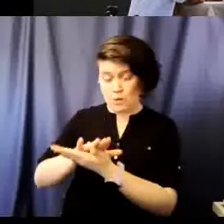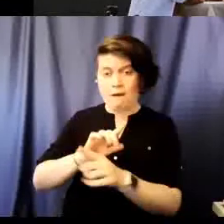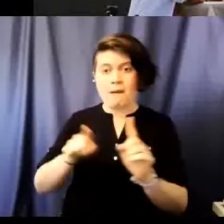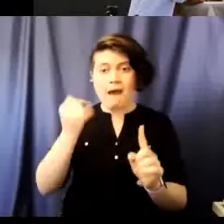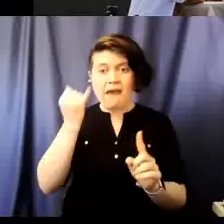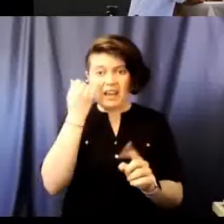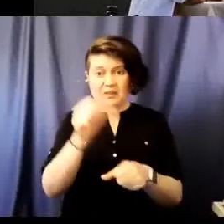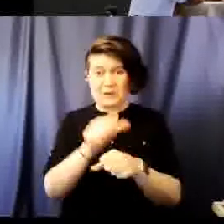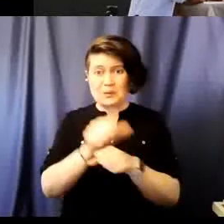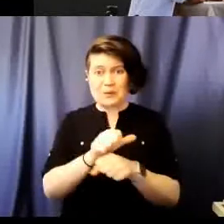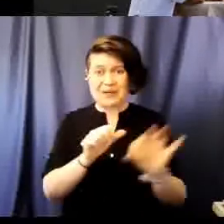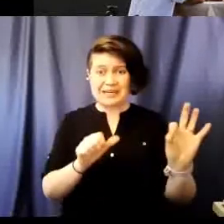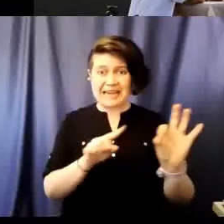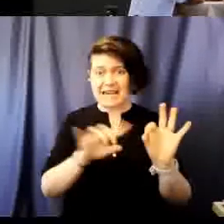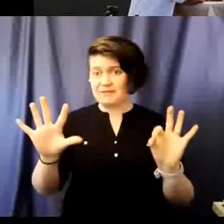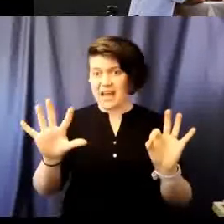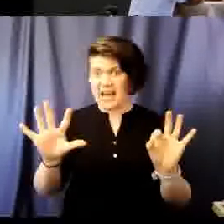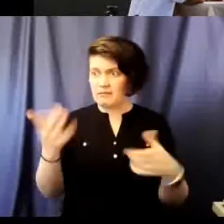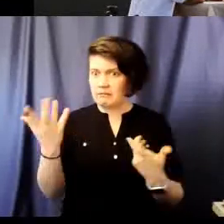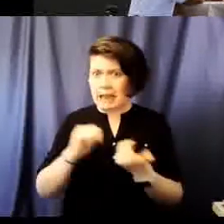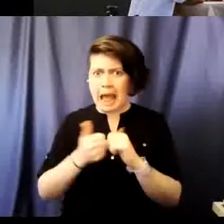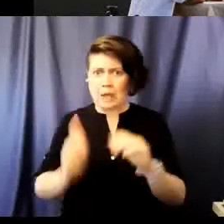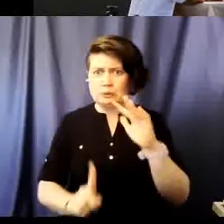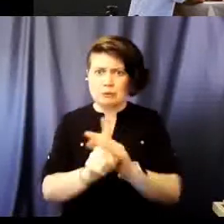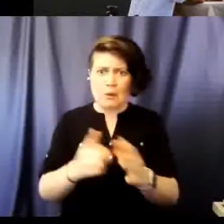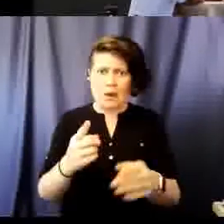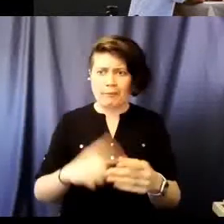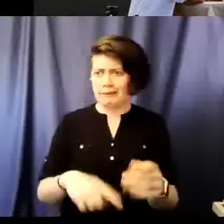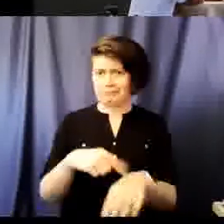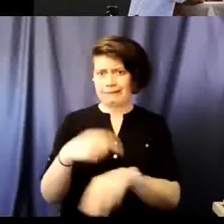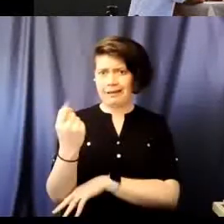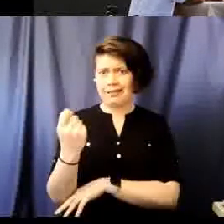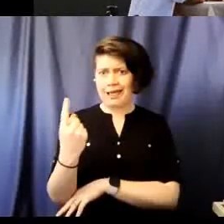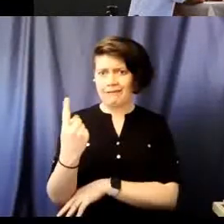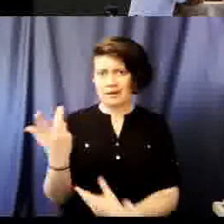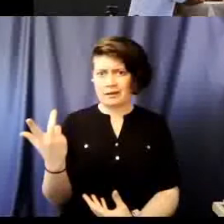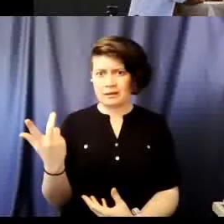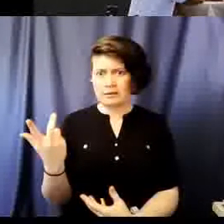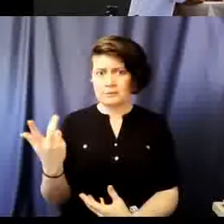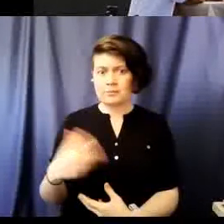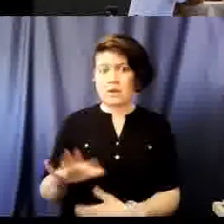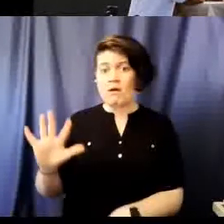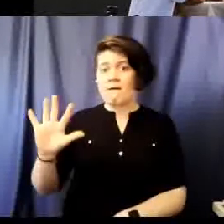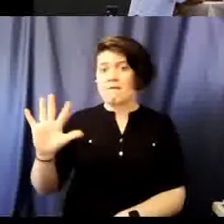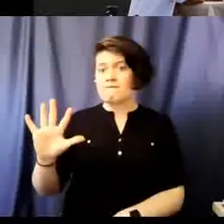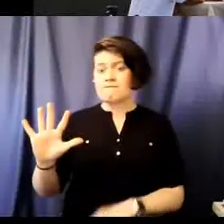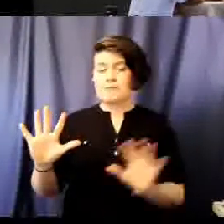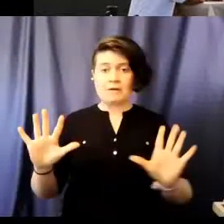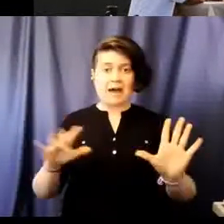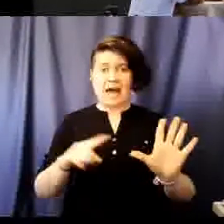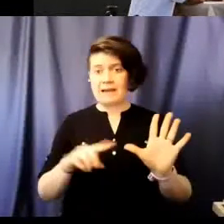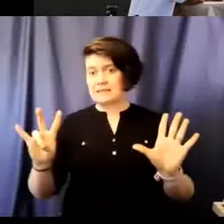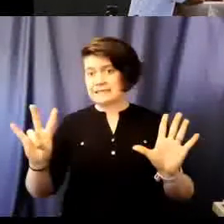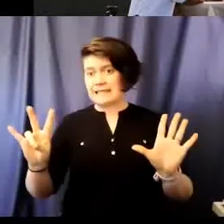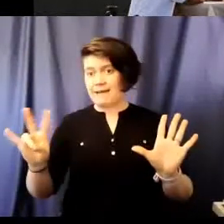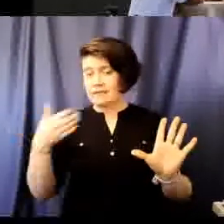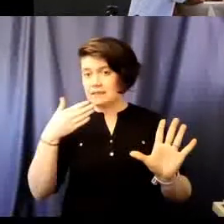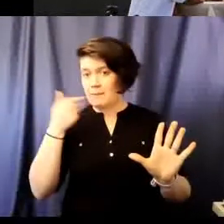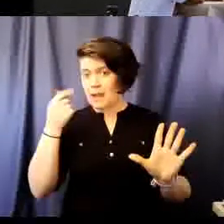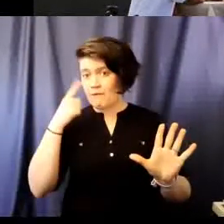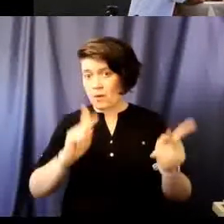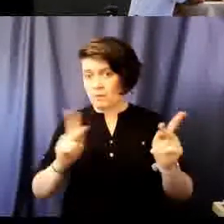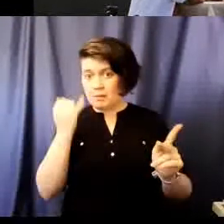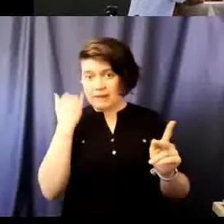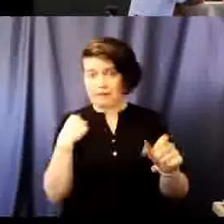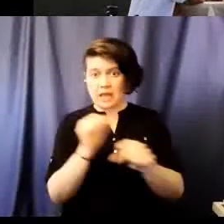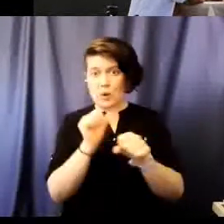to 5 jobs. 5 to 7 might be better for people who work earlier shifts. This might be the prime time for people who have to take